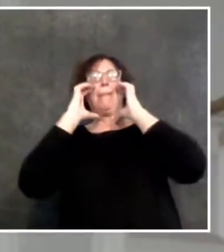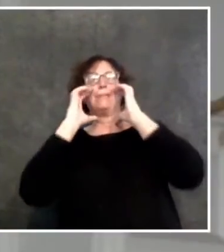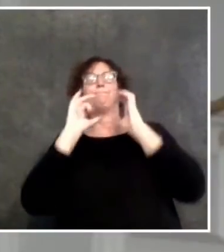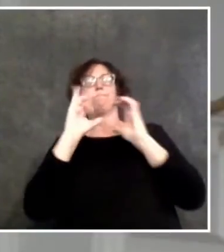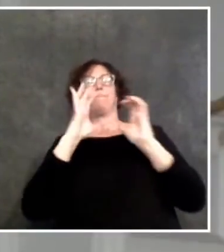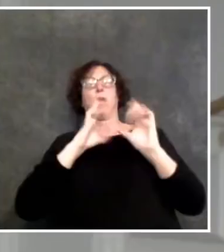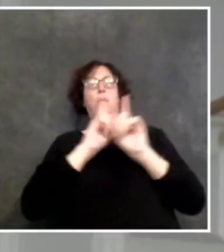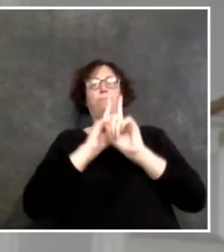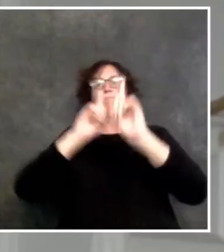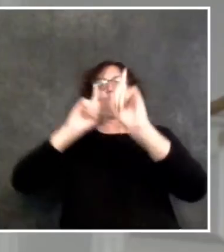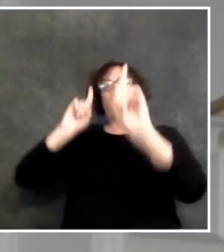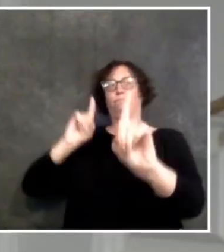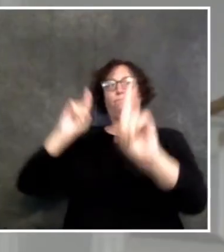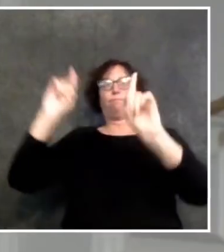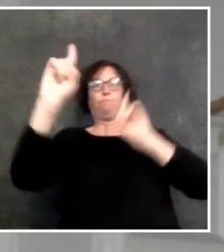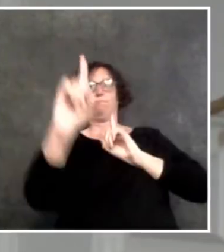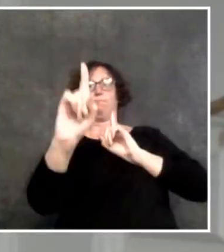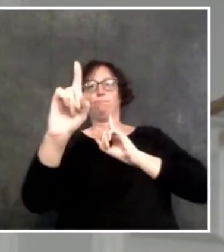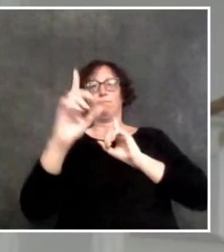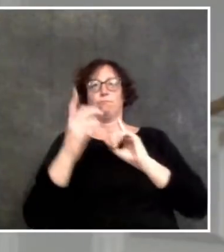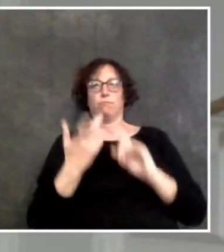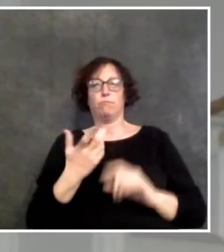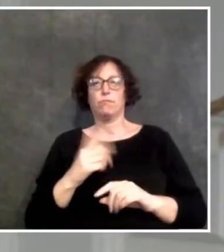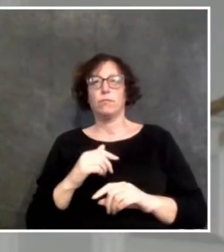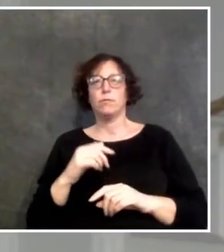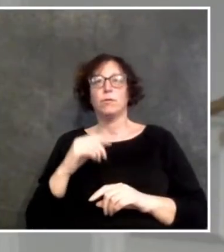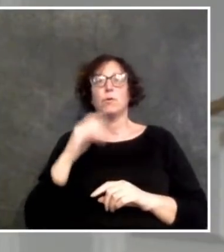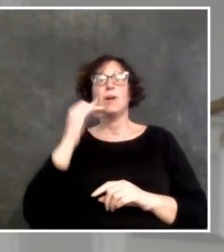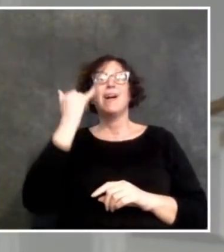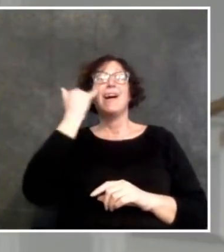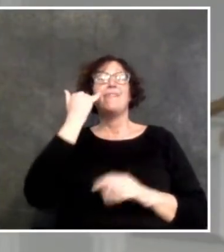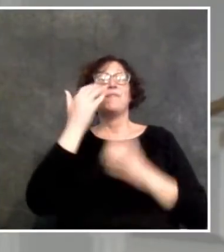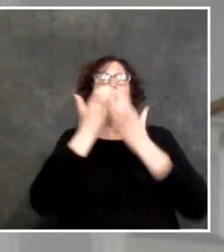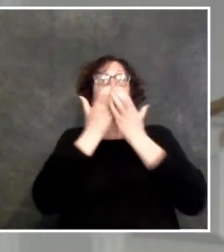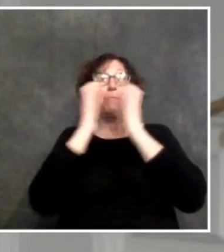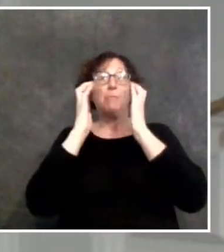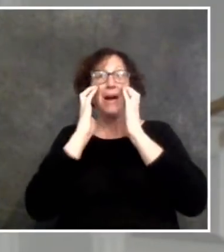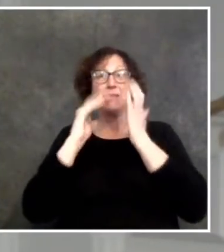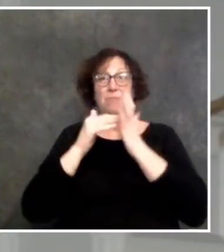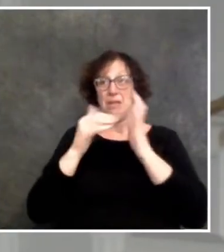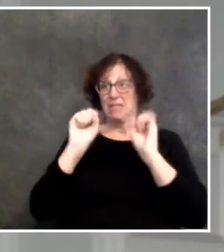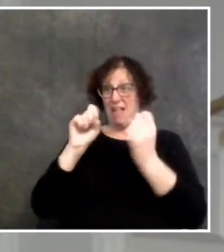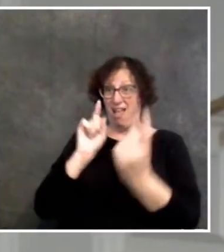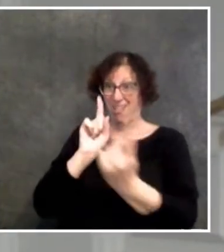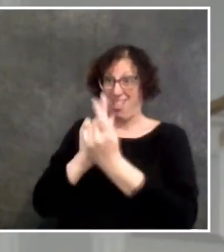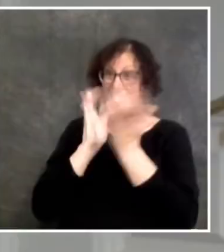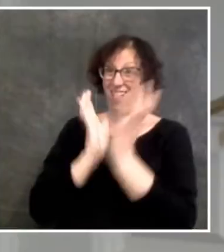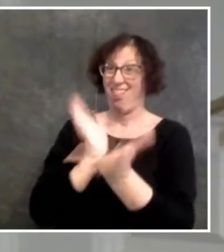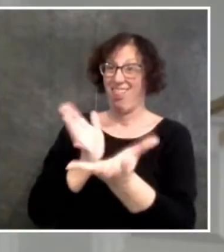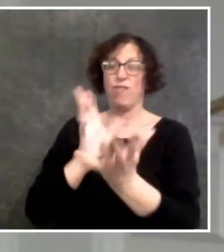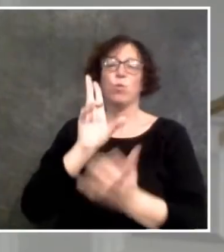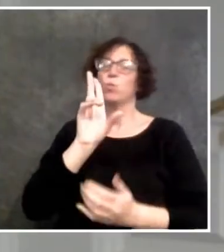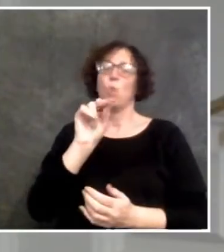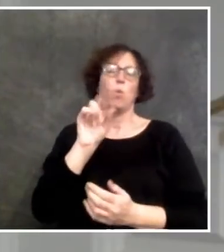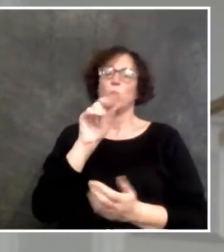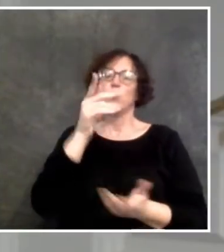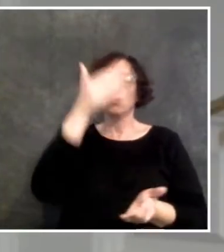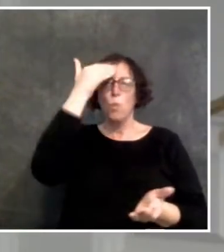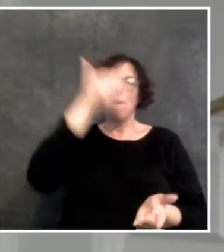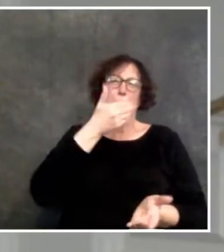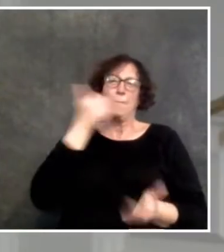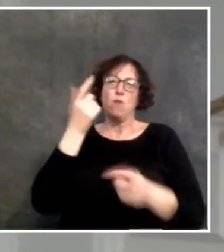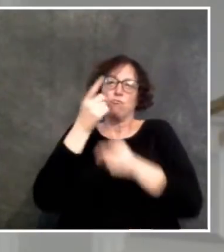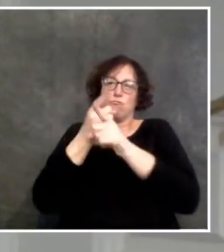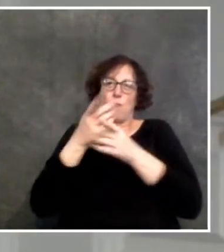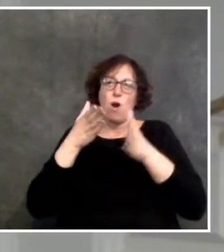invitation to come closer. They should actually be an indication to keep 6 feet distance. And so in terms